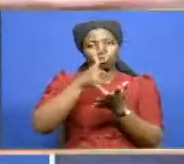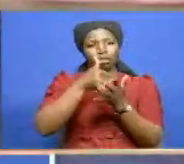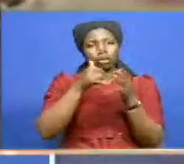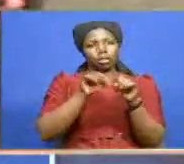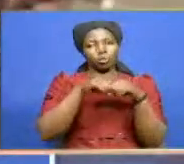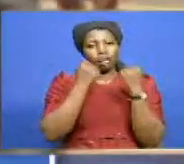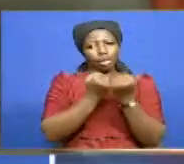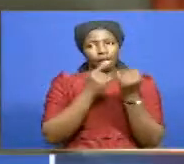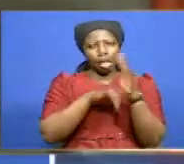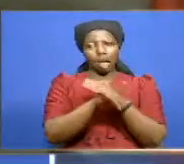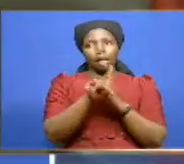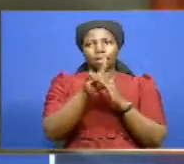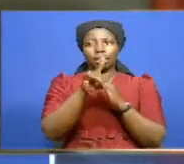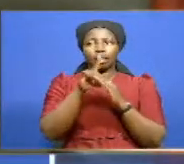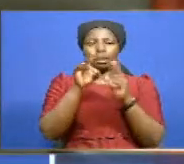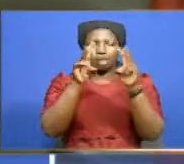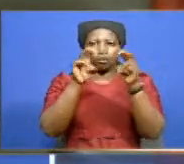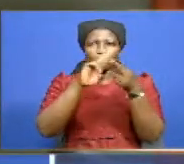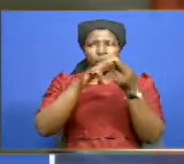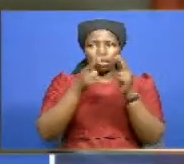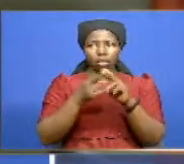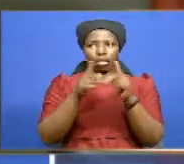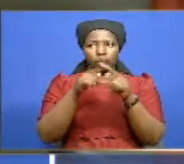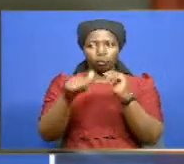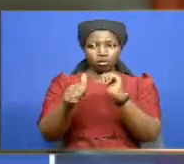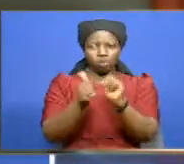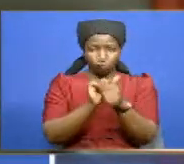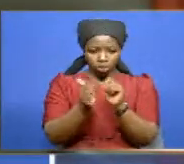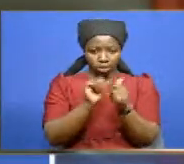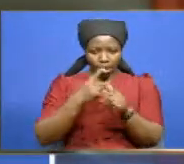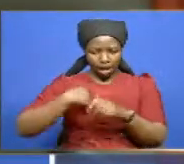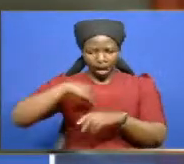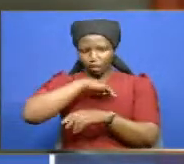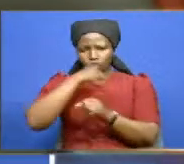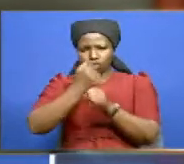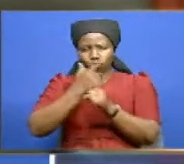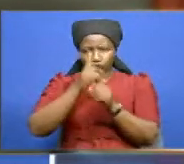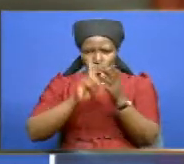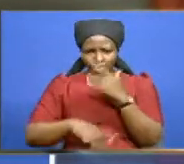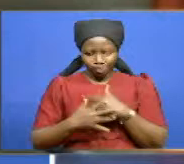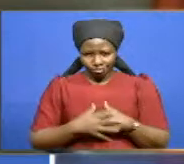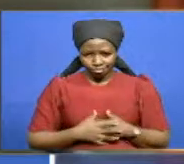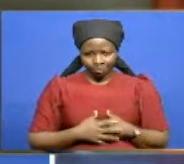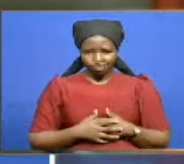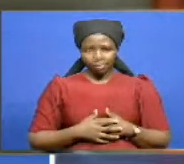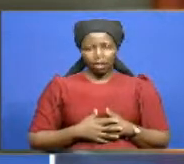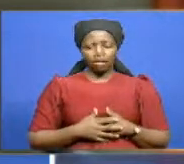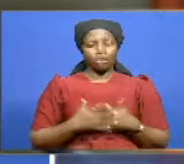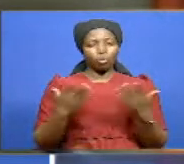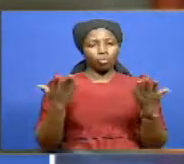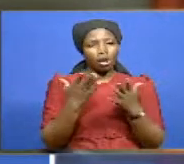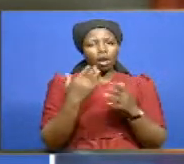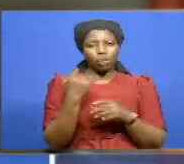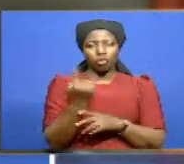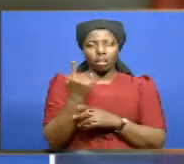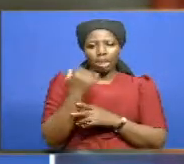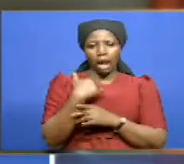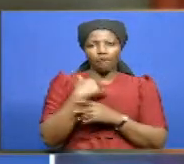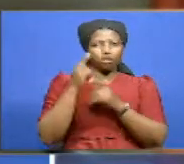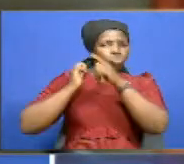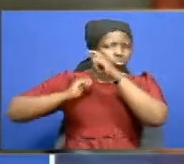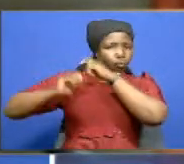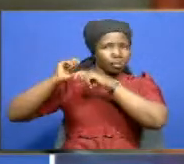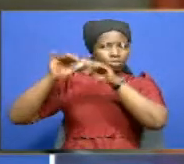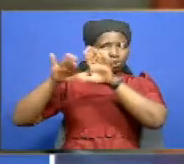yanayohusiana na michezo. What are we going to do in terms of changing the structure where we only have traditional medals? And we are